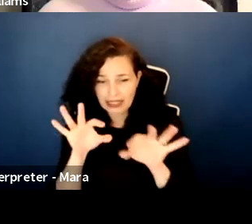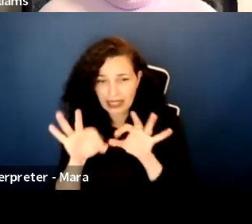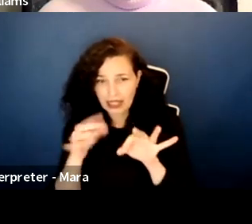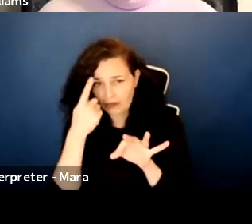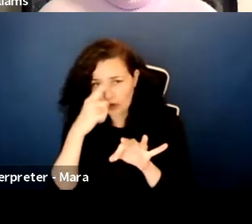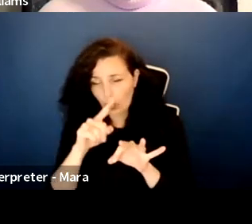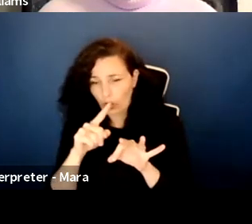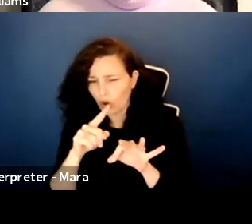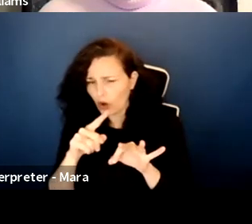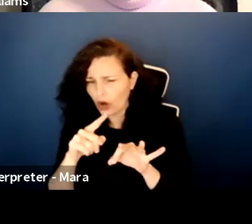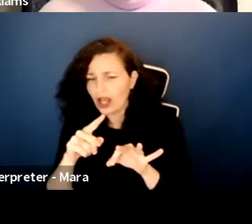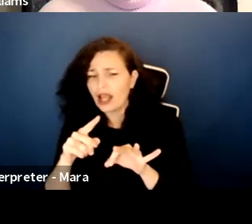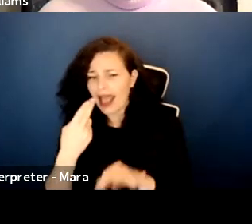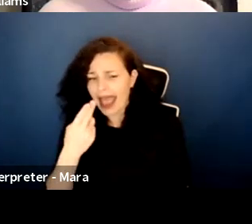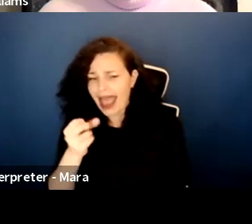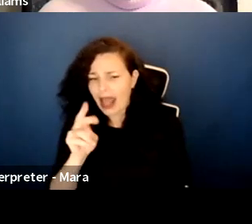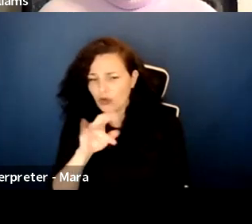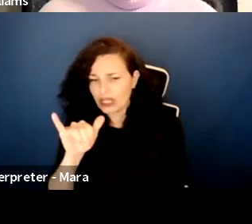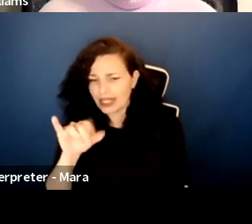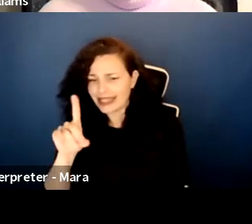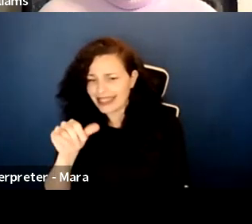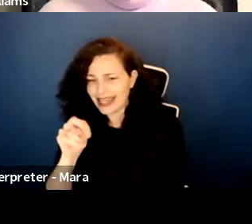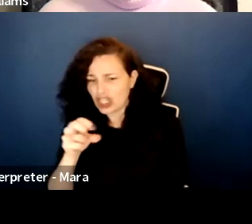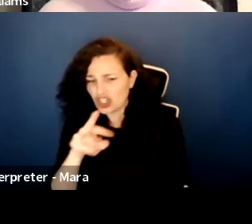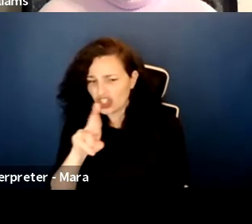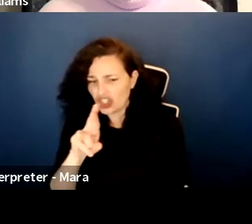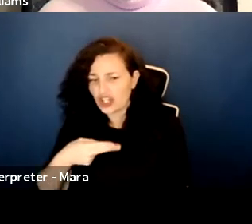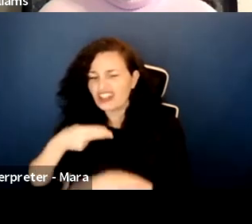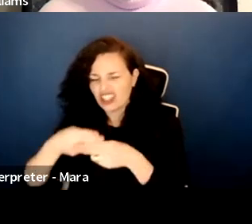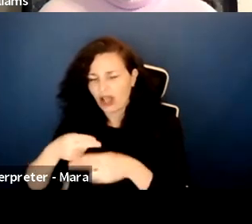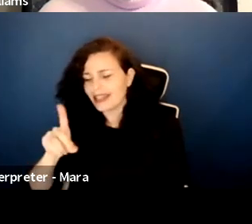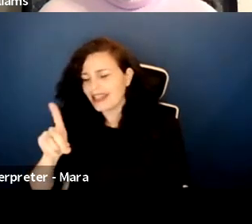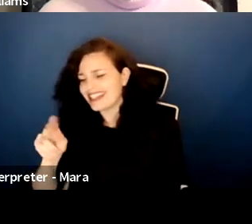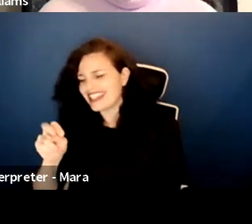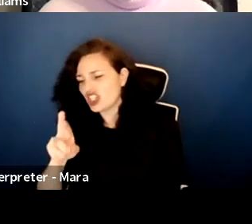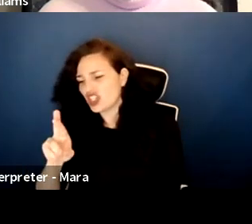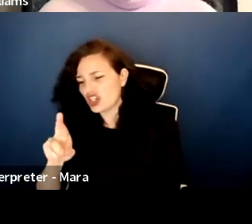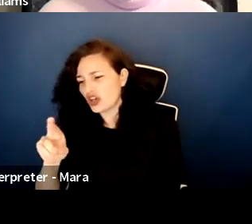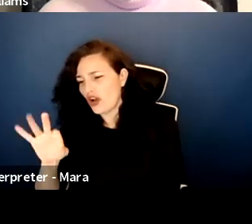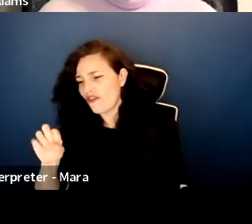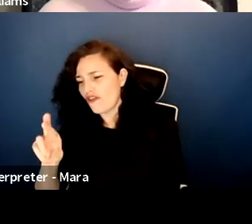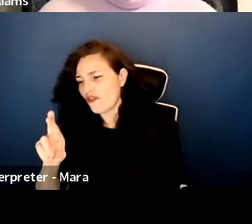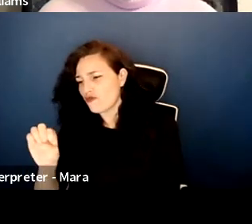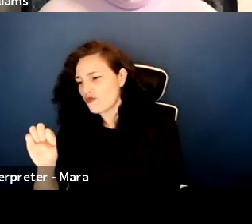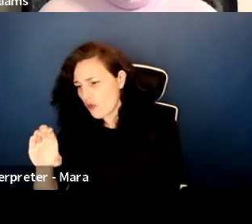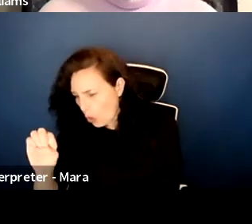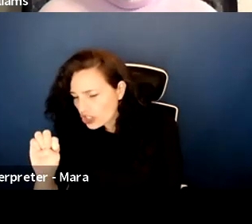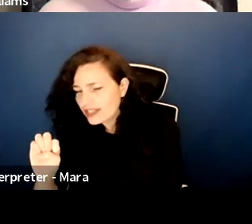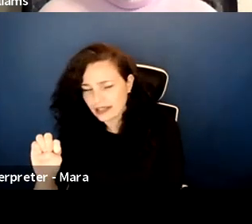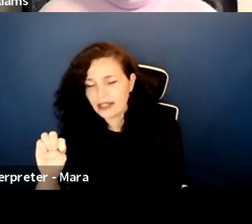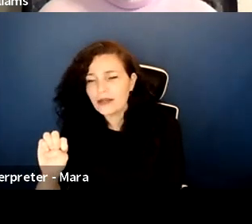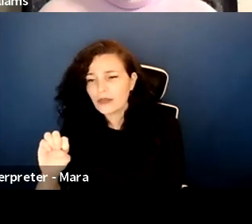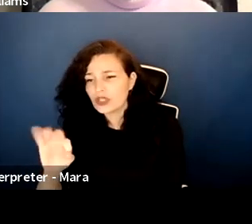Danger Force. Is the tone similar? Yes. Okay, so if you were auditioning for Krisha and you